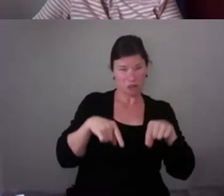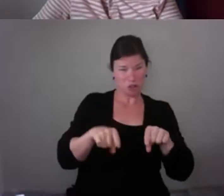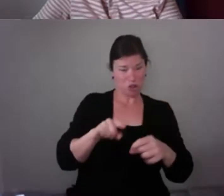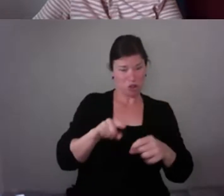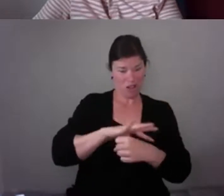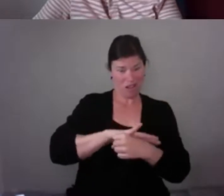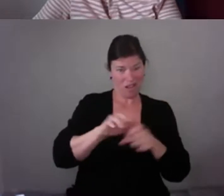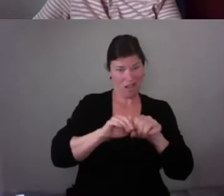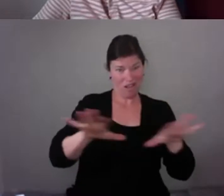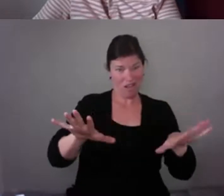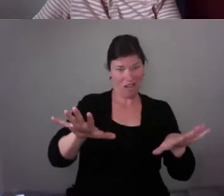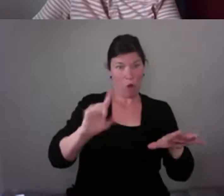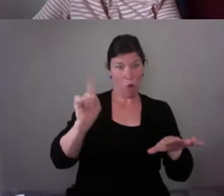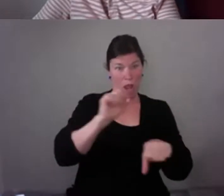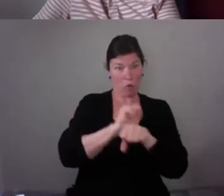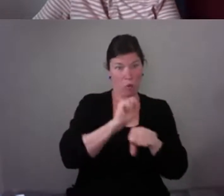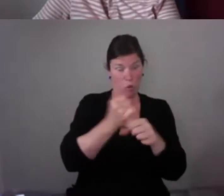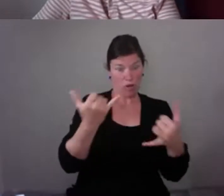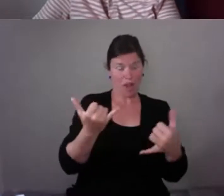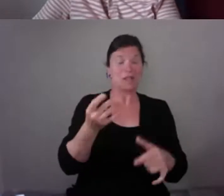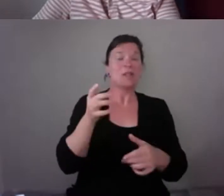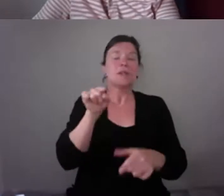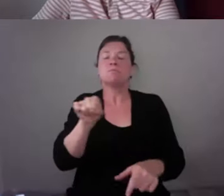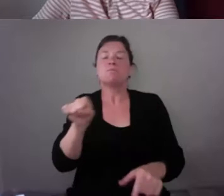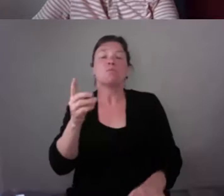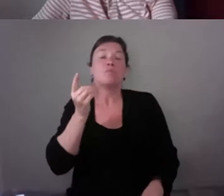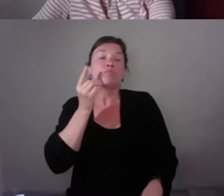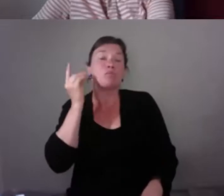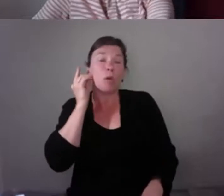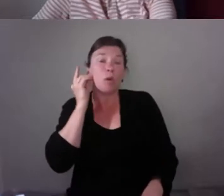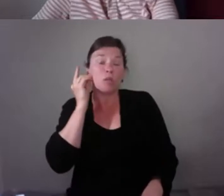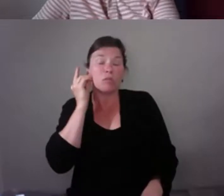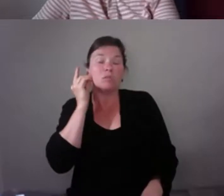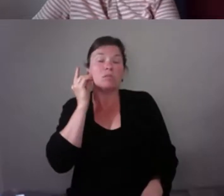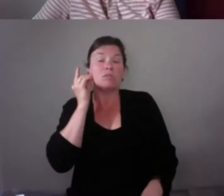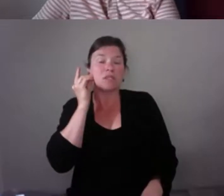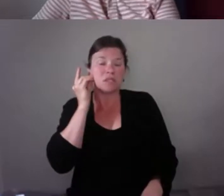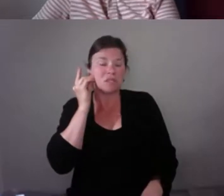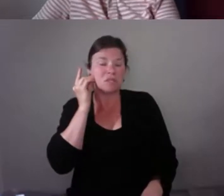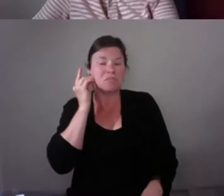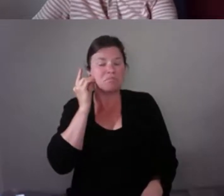work, there are dorms that will will like be